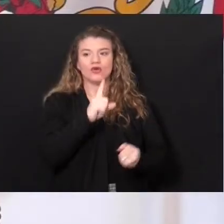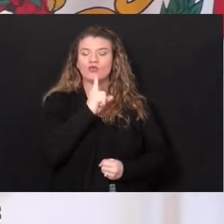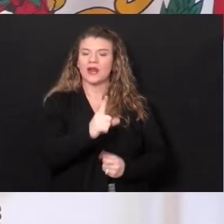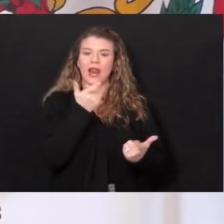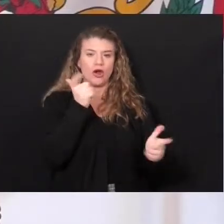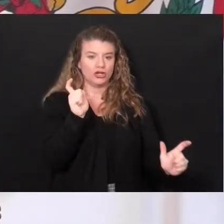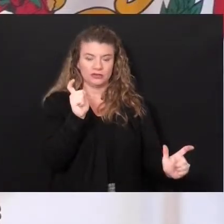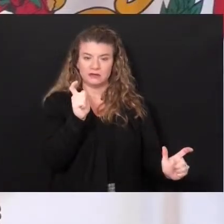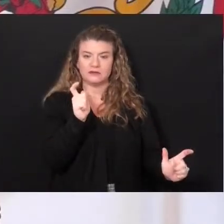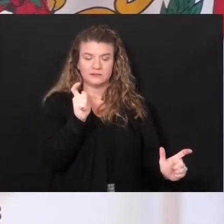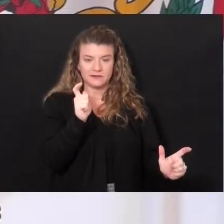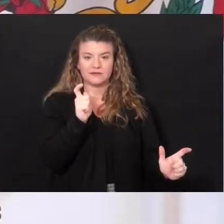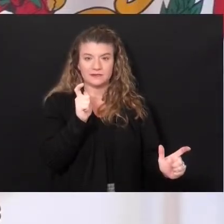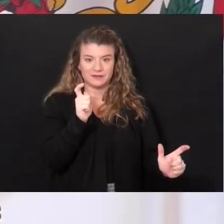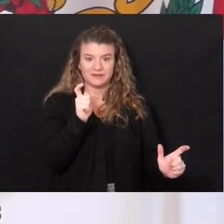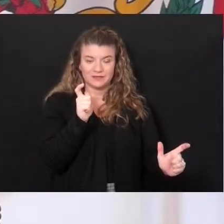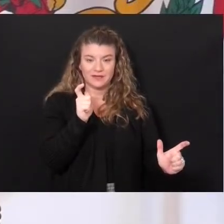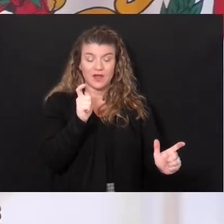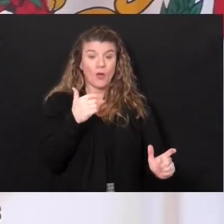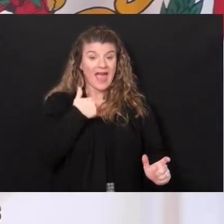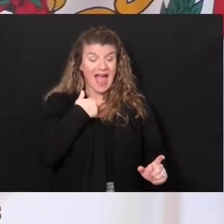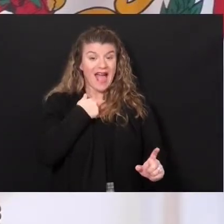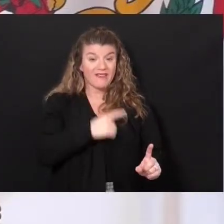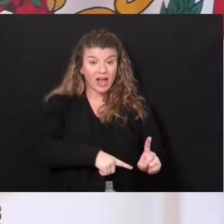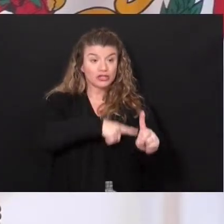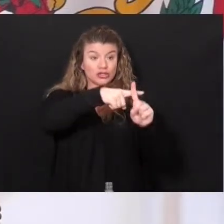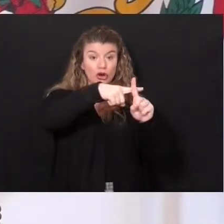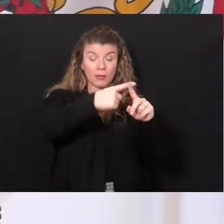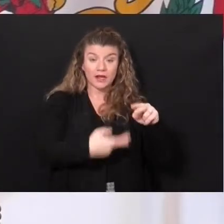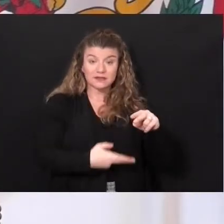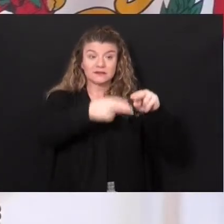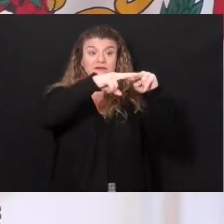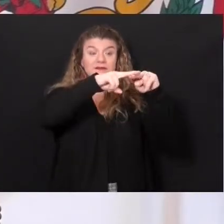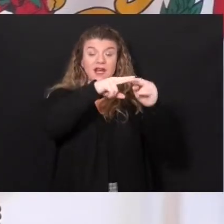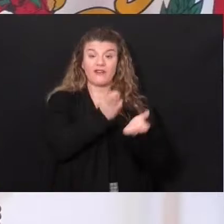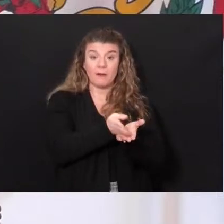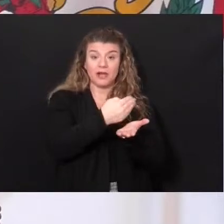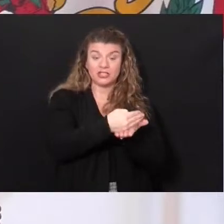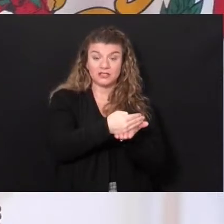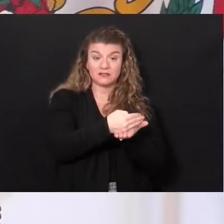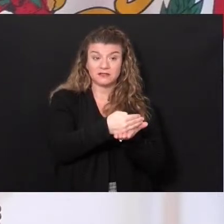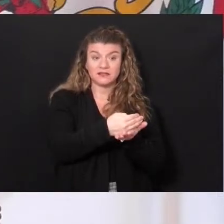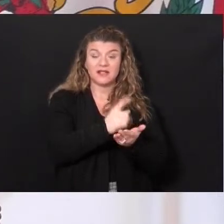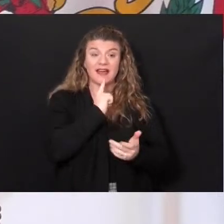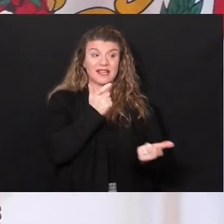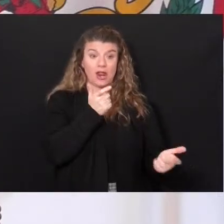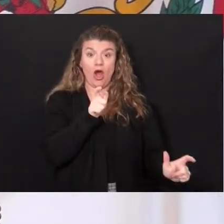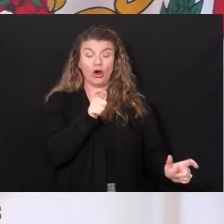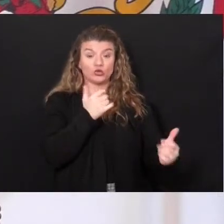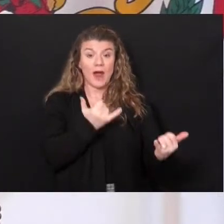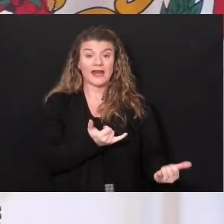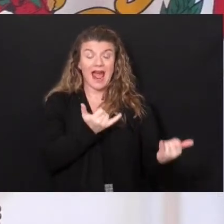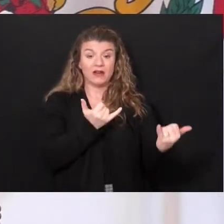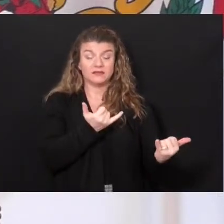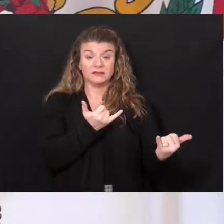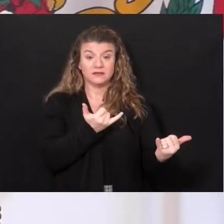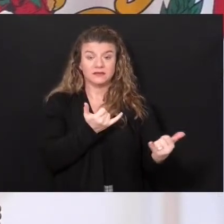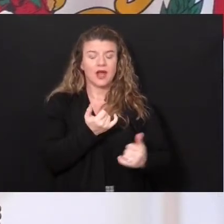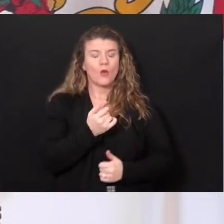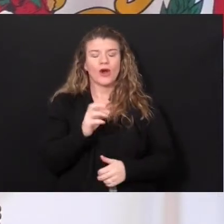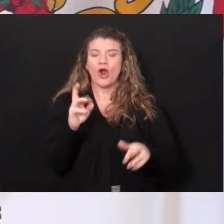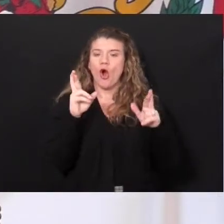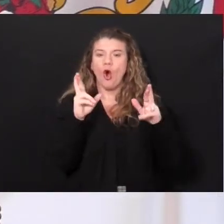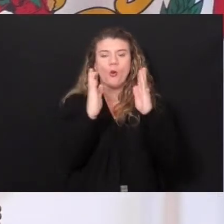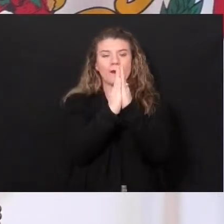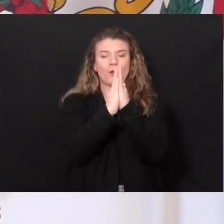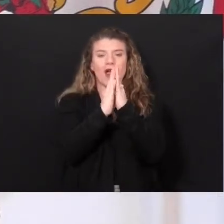large. We have a surplus above budget that is extremely large at this point in time, and we're going to hope and pray